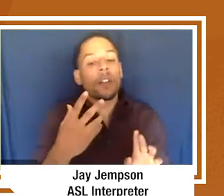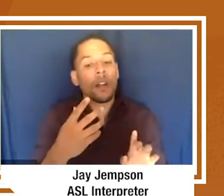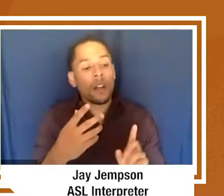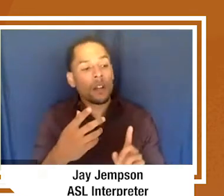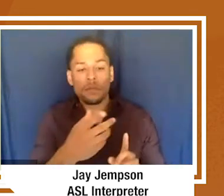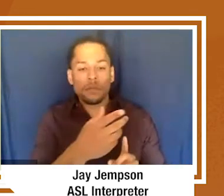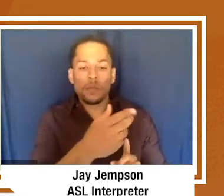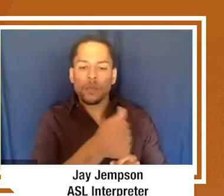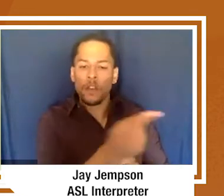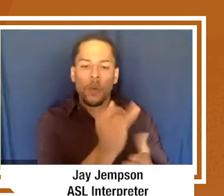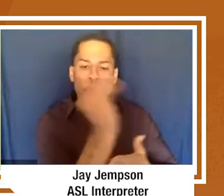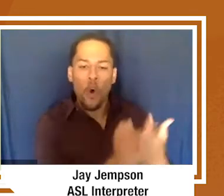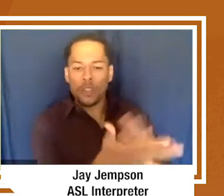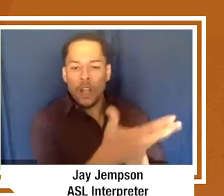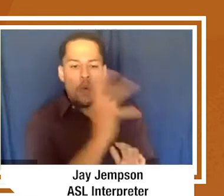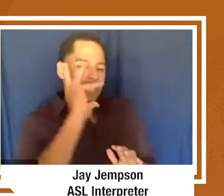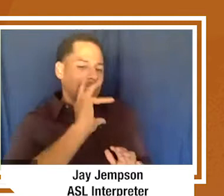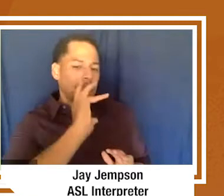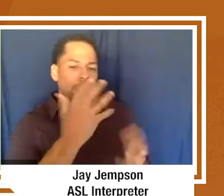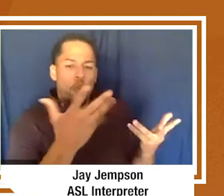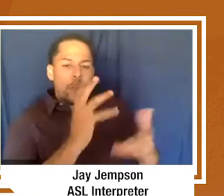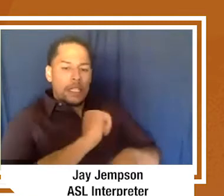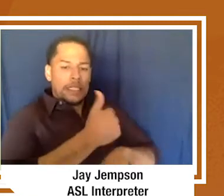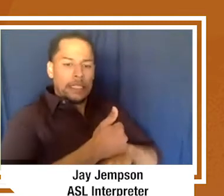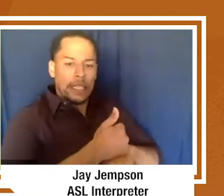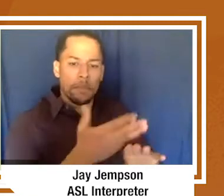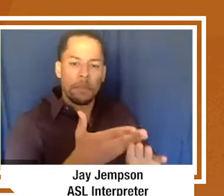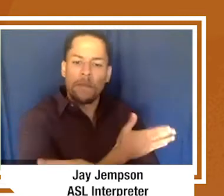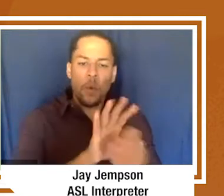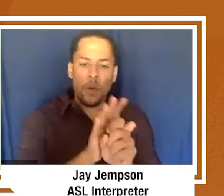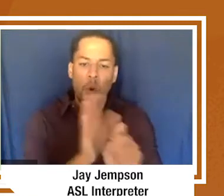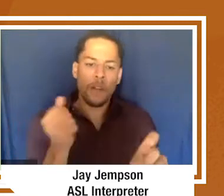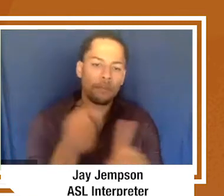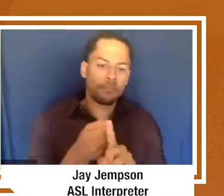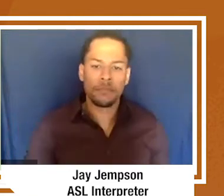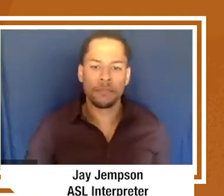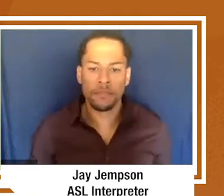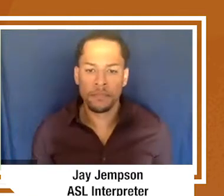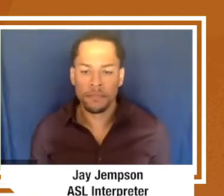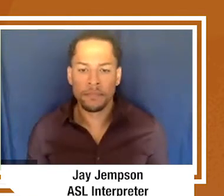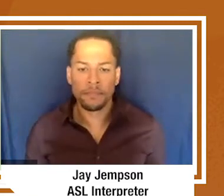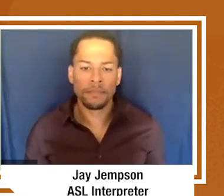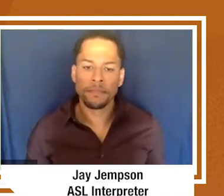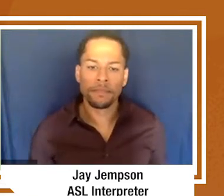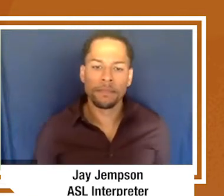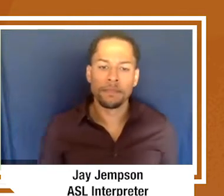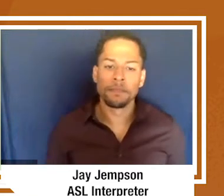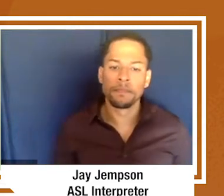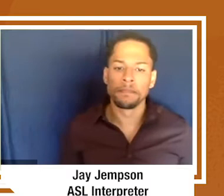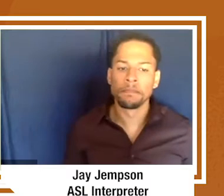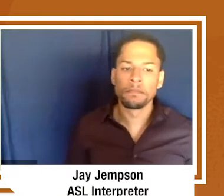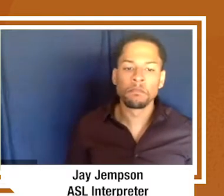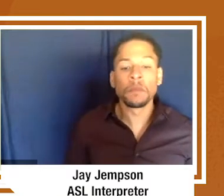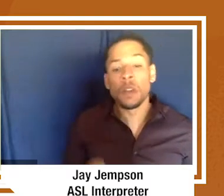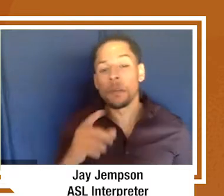it before the pandemic hit. So, you know, it was just a little bit of everything. But the